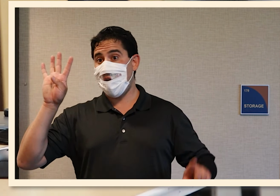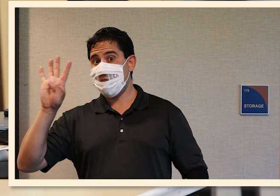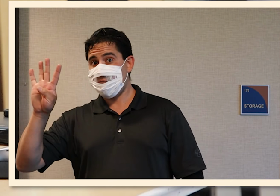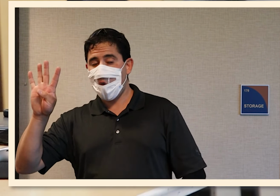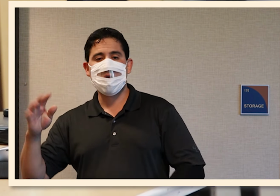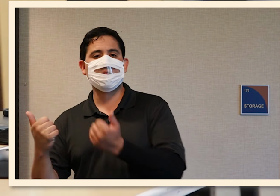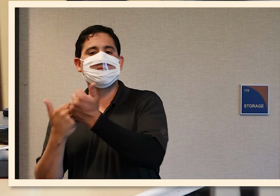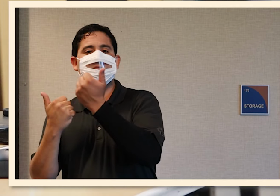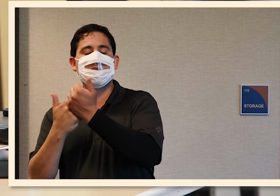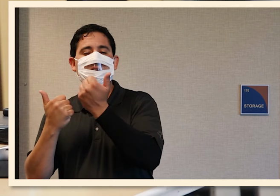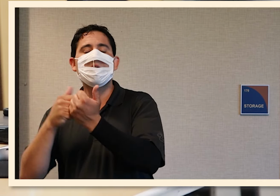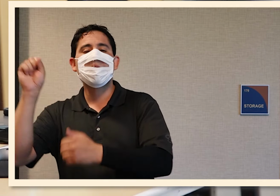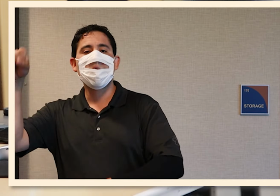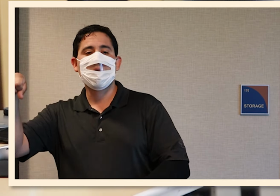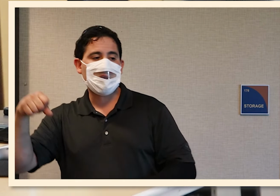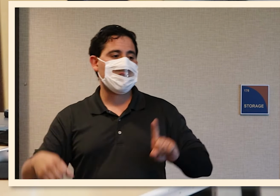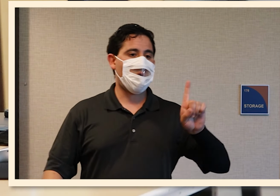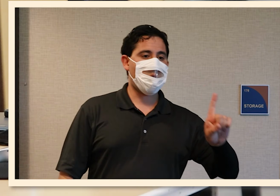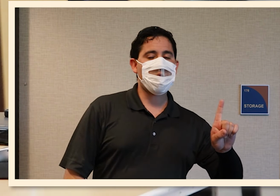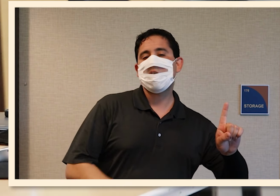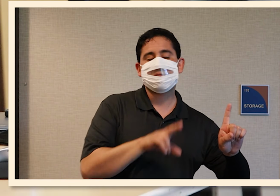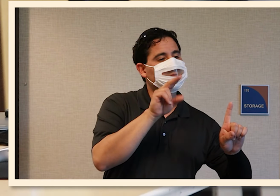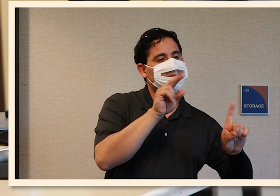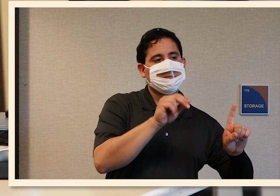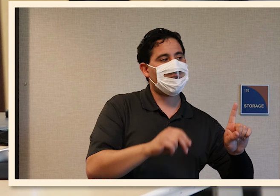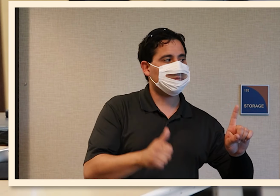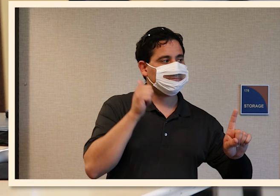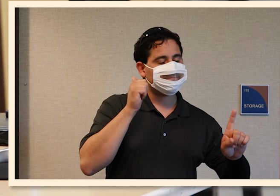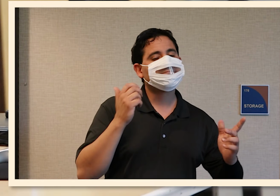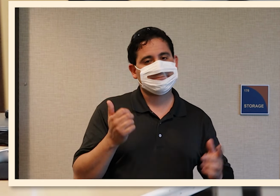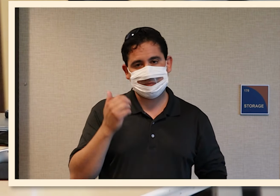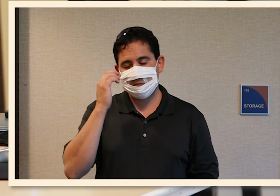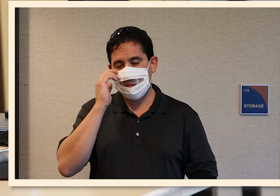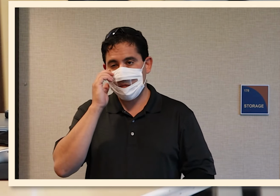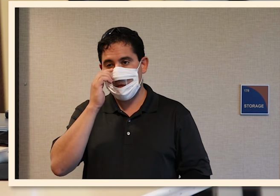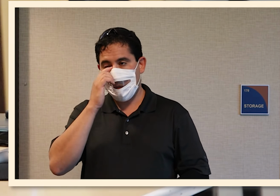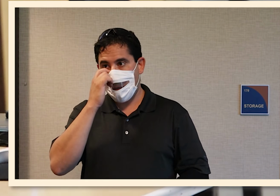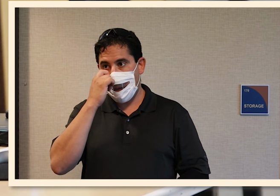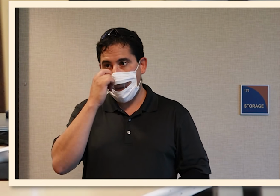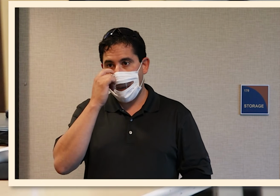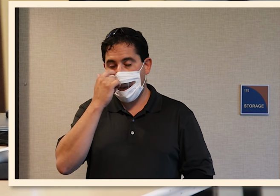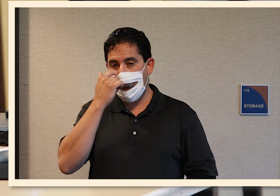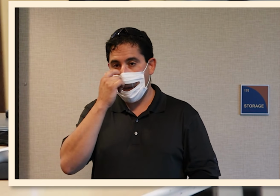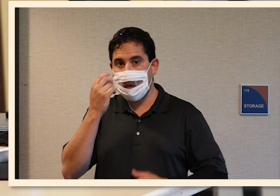2157. Okay. With that, we're finished. No, hold on, Mr. Chair.